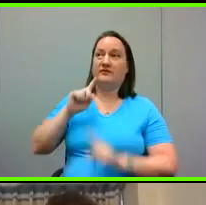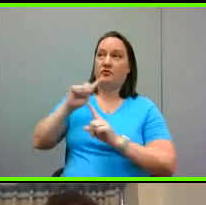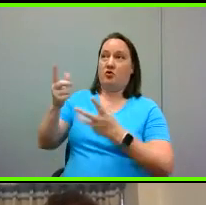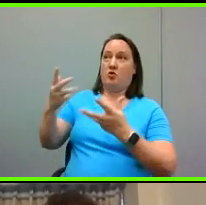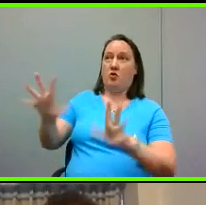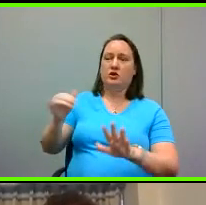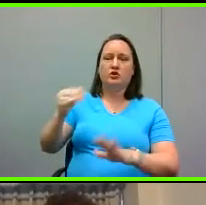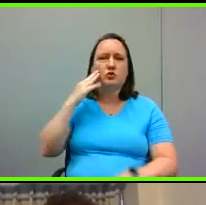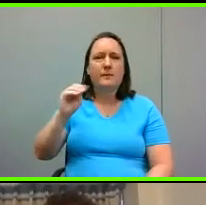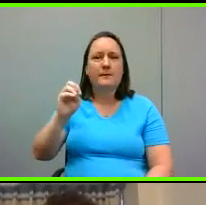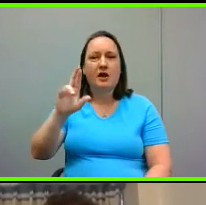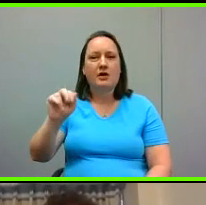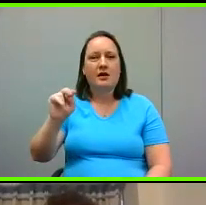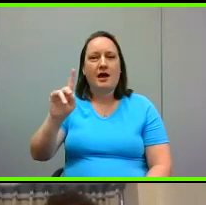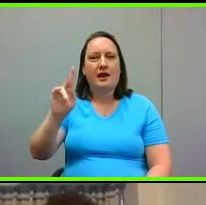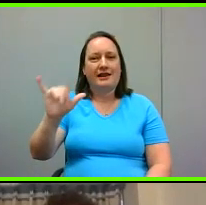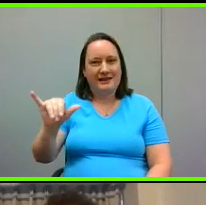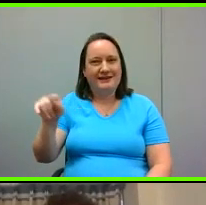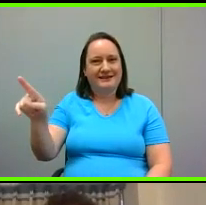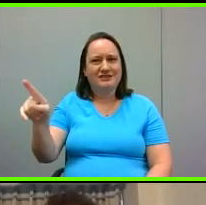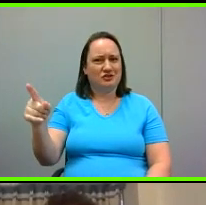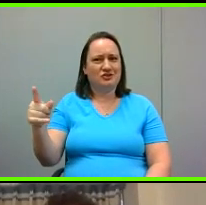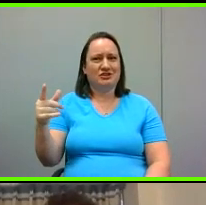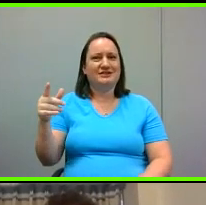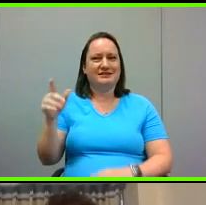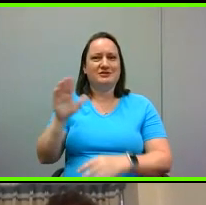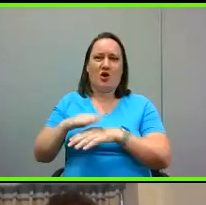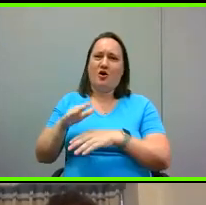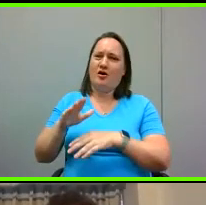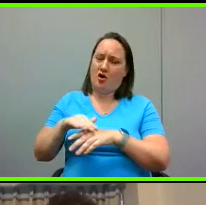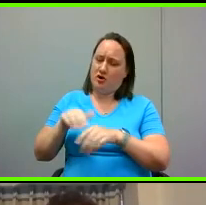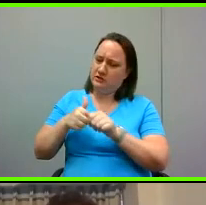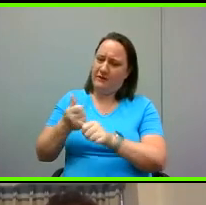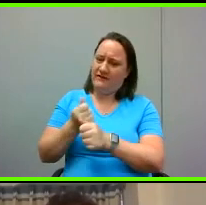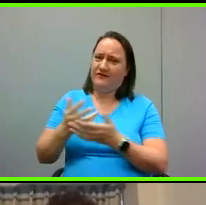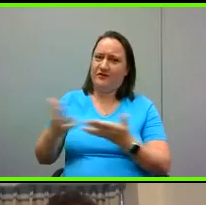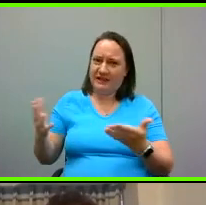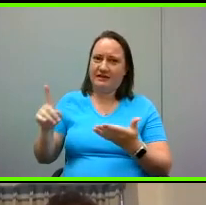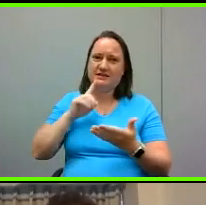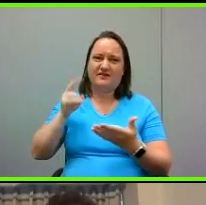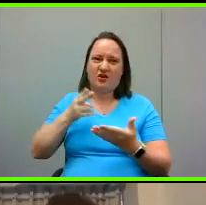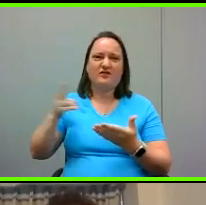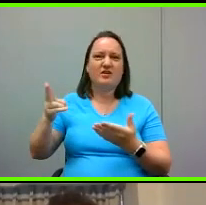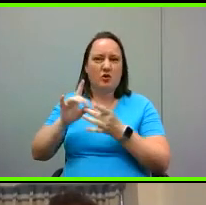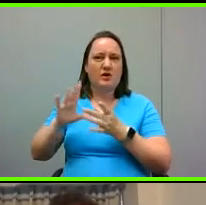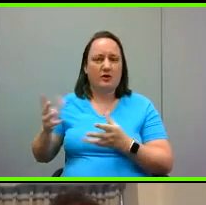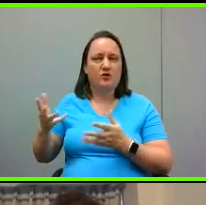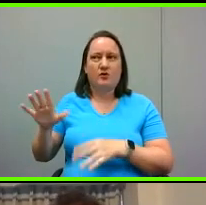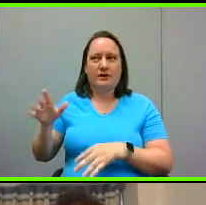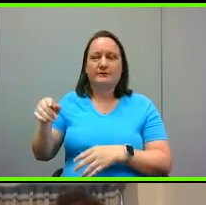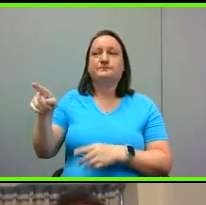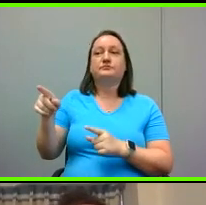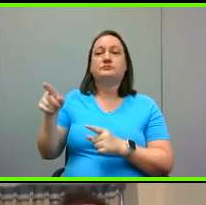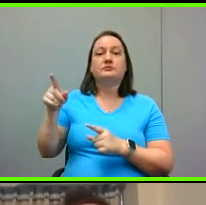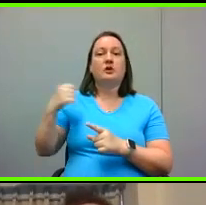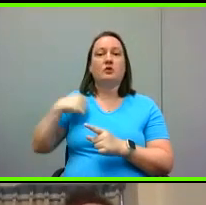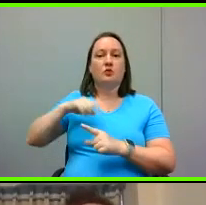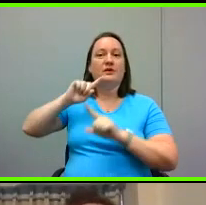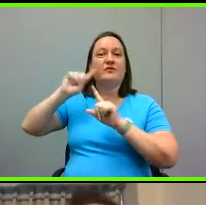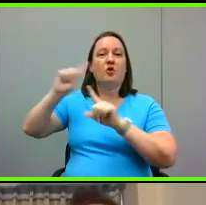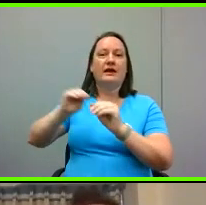Mary Nunley, who's definitely on top of everything, our deaf and hard of hearing coordinator in our agency. We've ordered